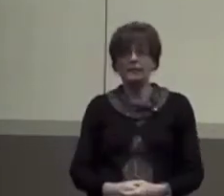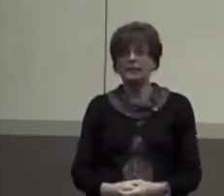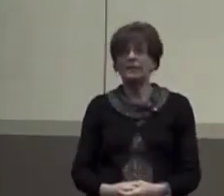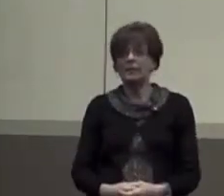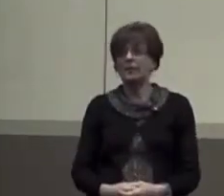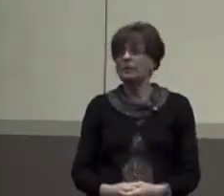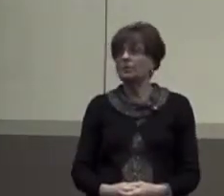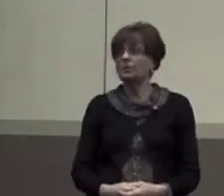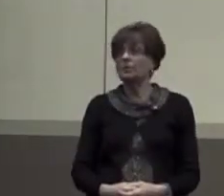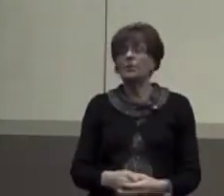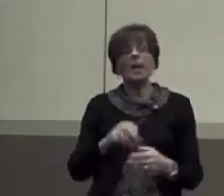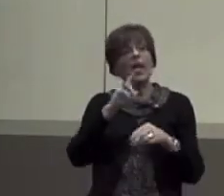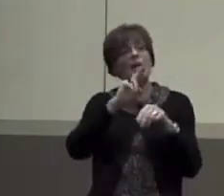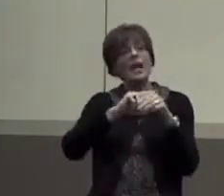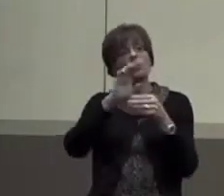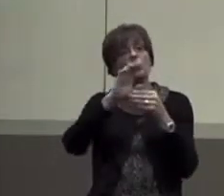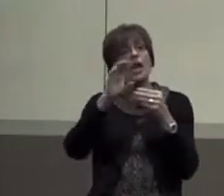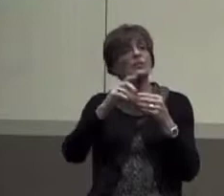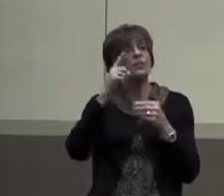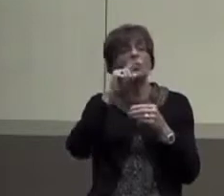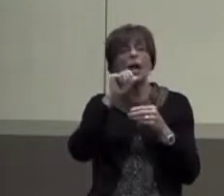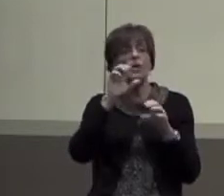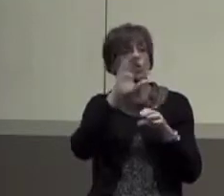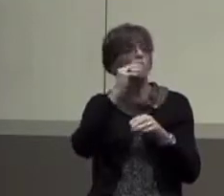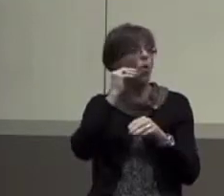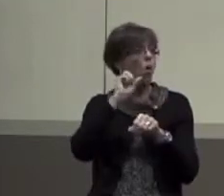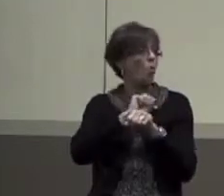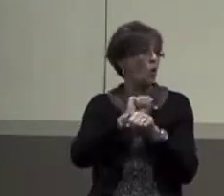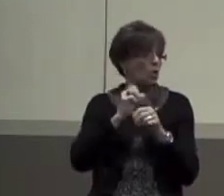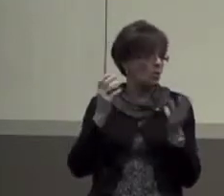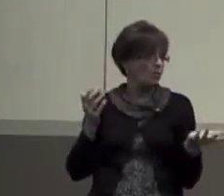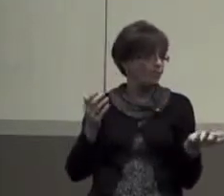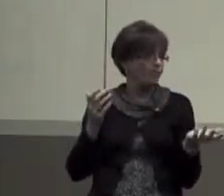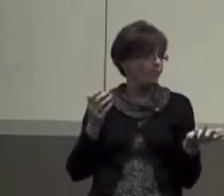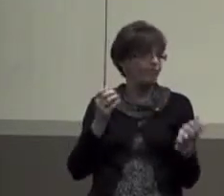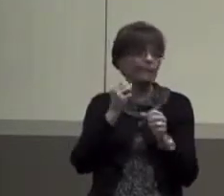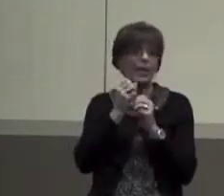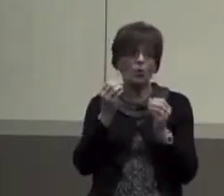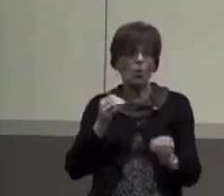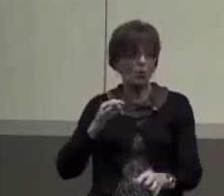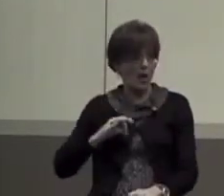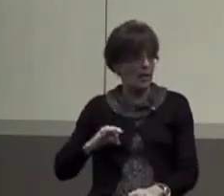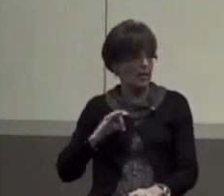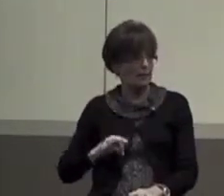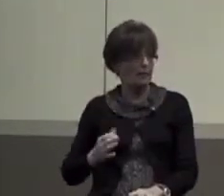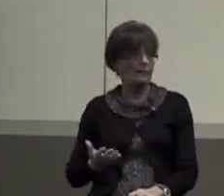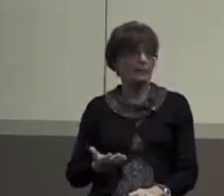A natural consequence of not doing your homework is you don't get any credit for it.